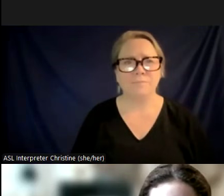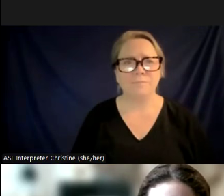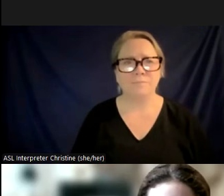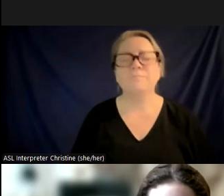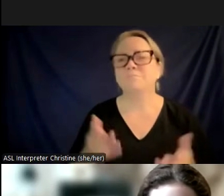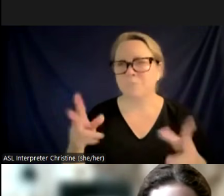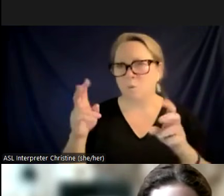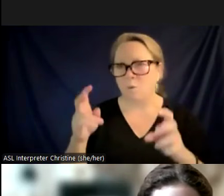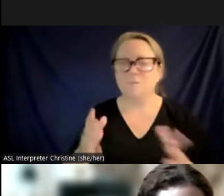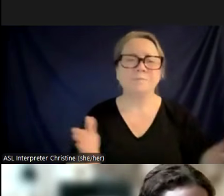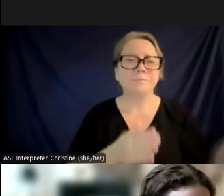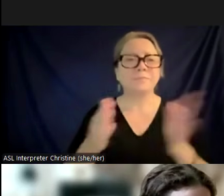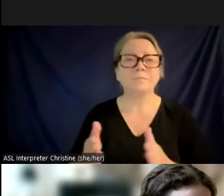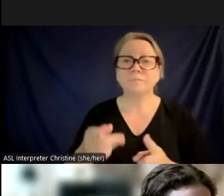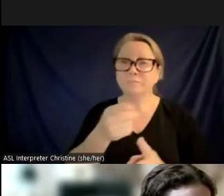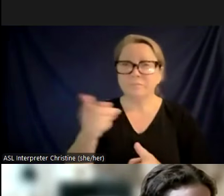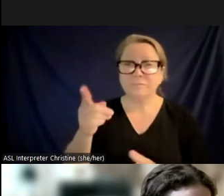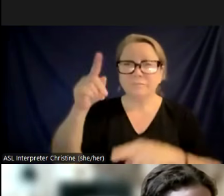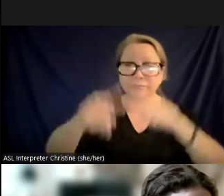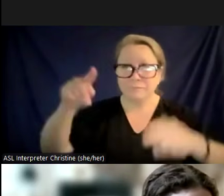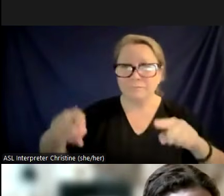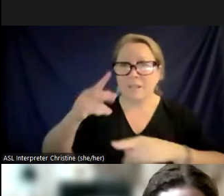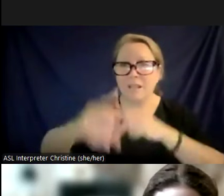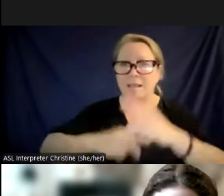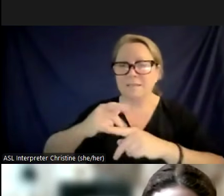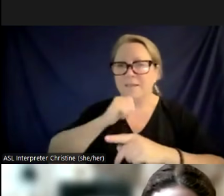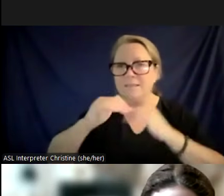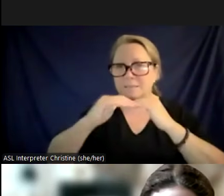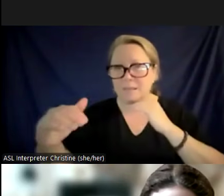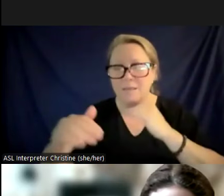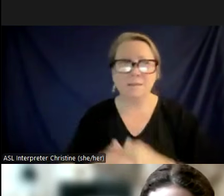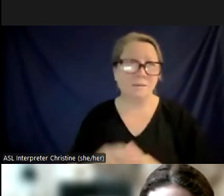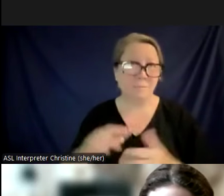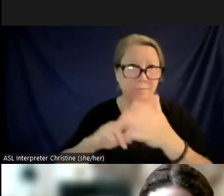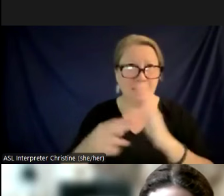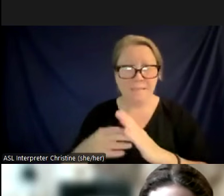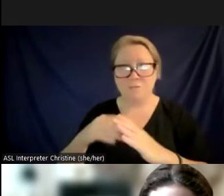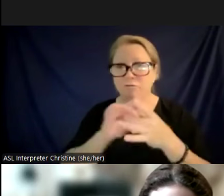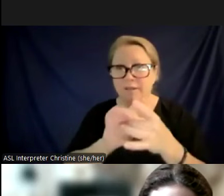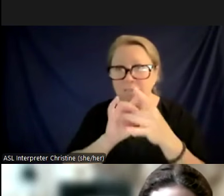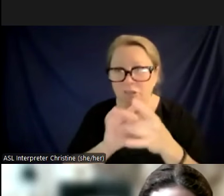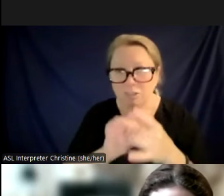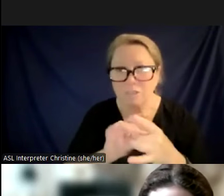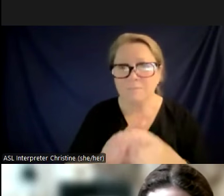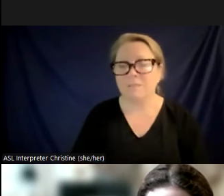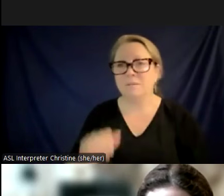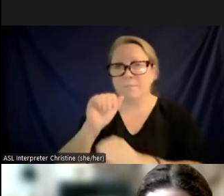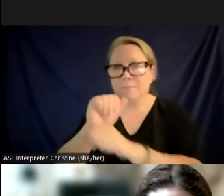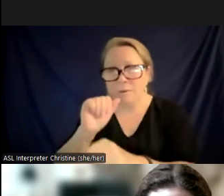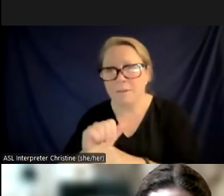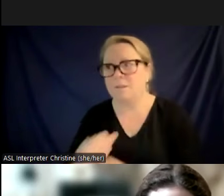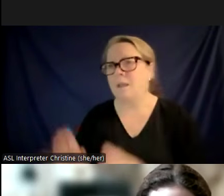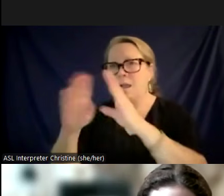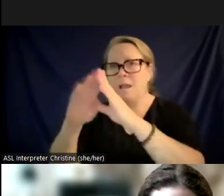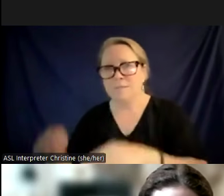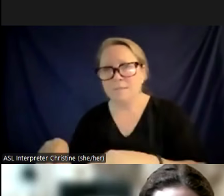So while young people faced all kinds of instability, whether that was within their relationships, in employment, in housing,